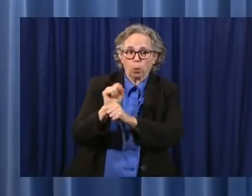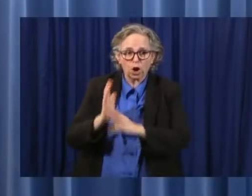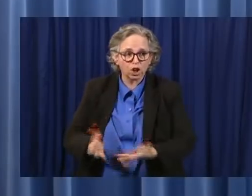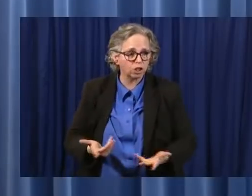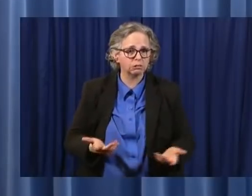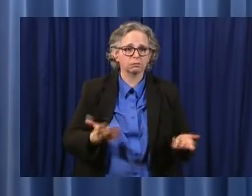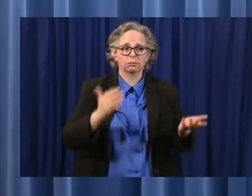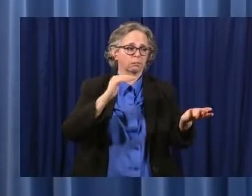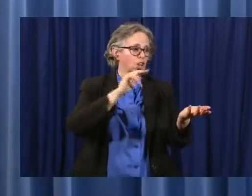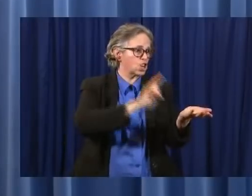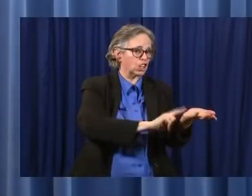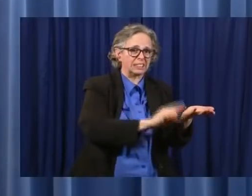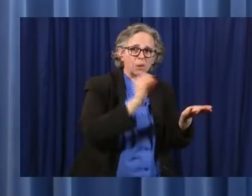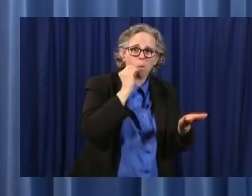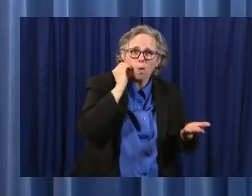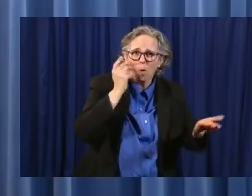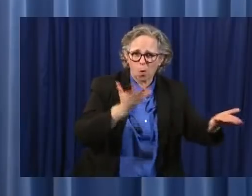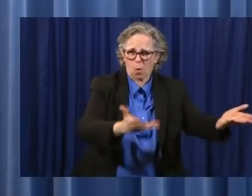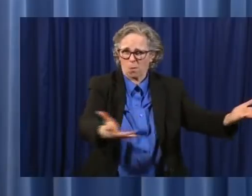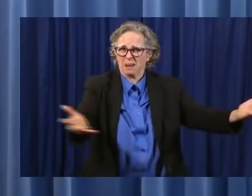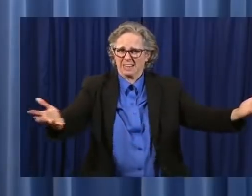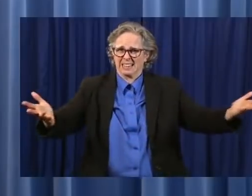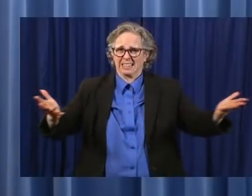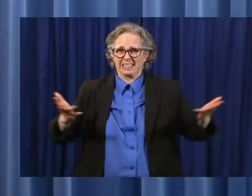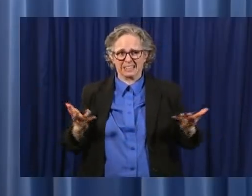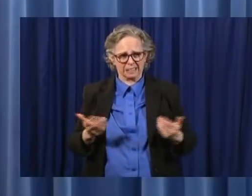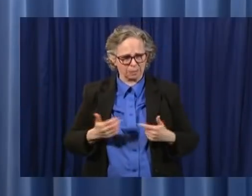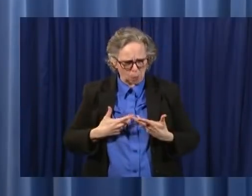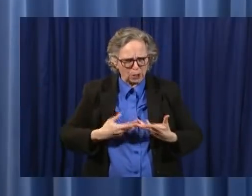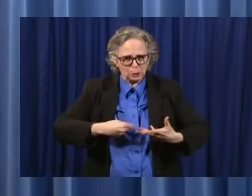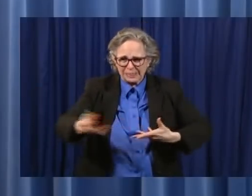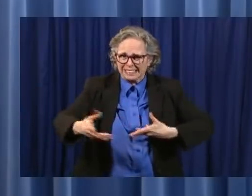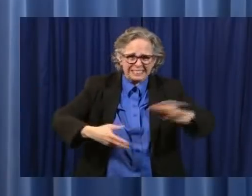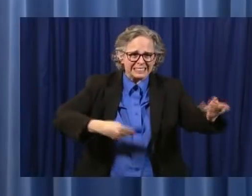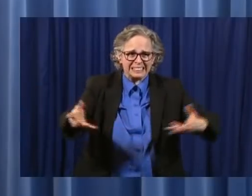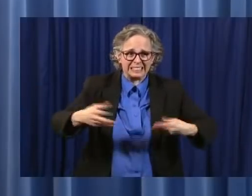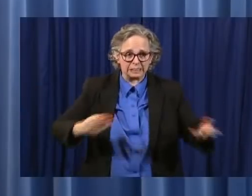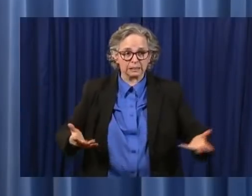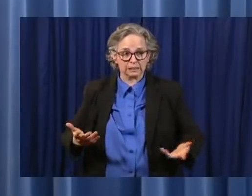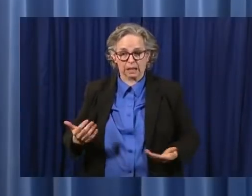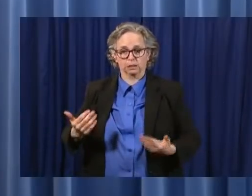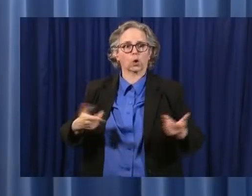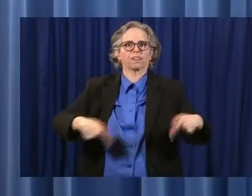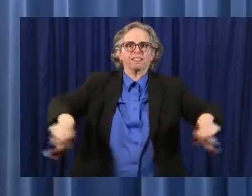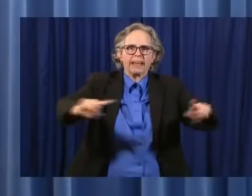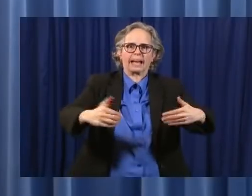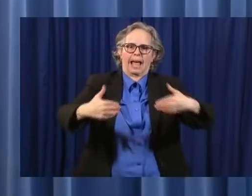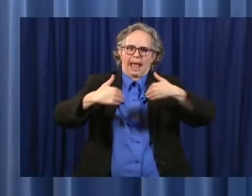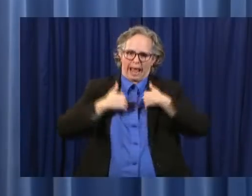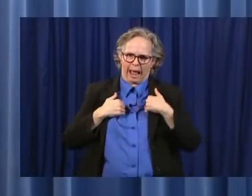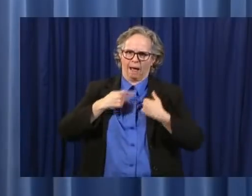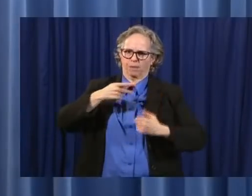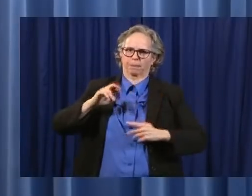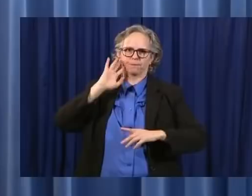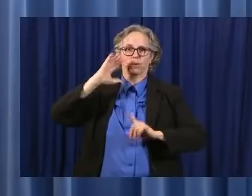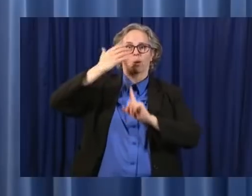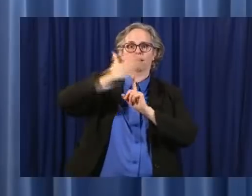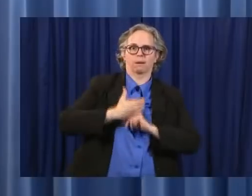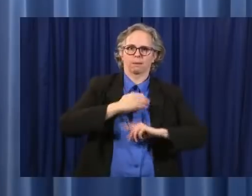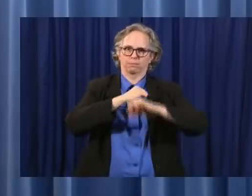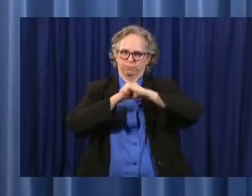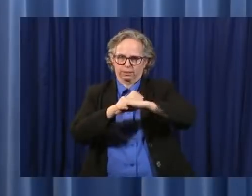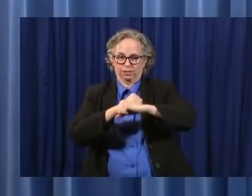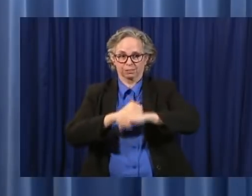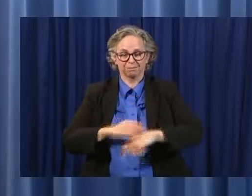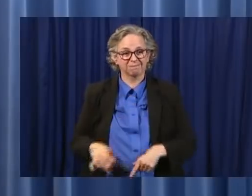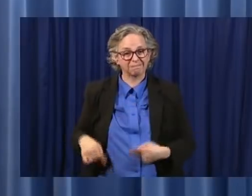are provided with what they need. And it's been a challenge because of the distribution of some of the supply chains